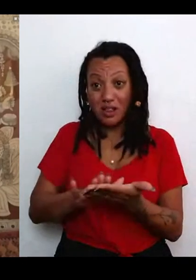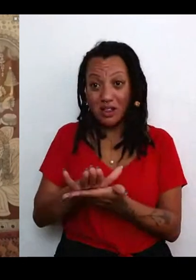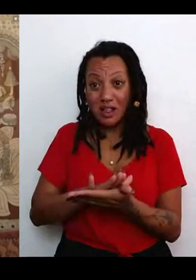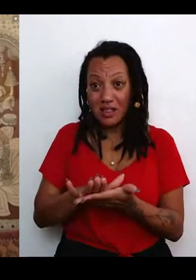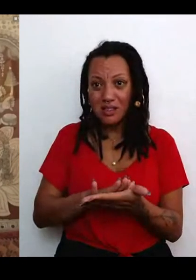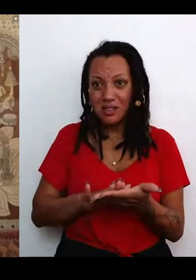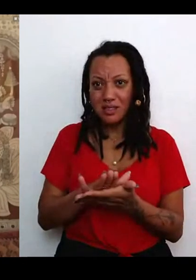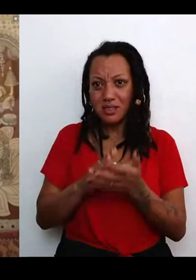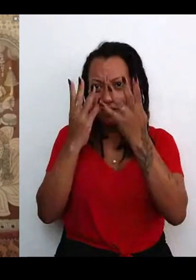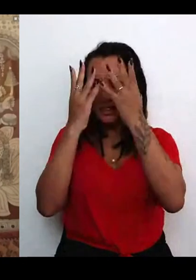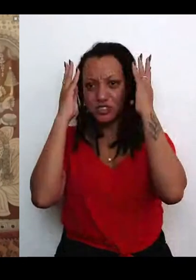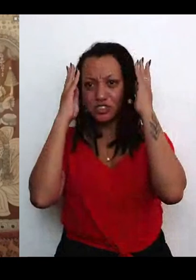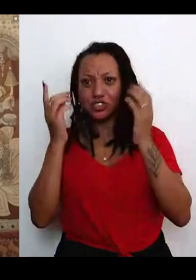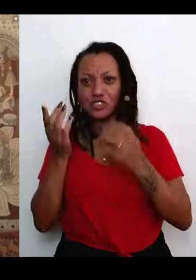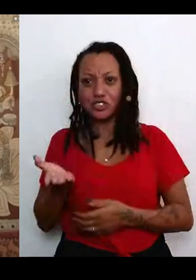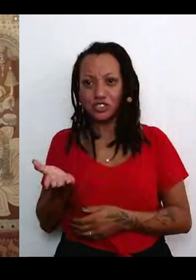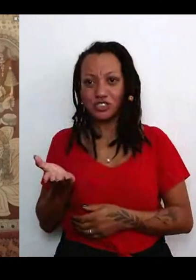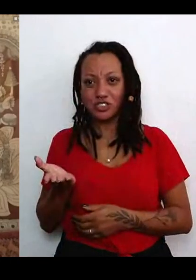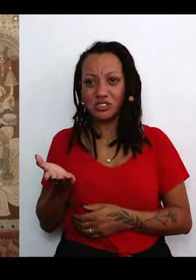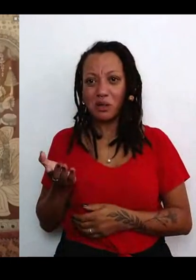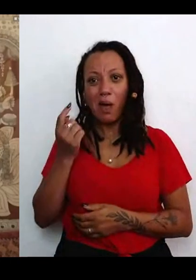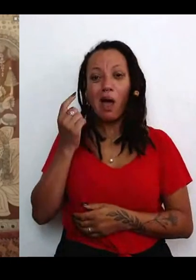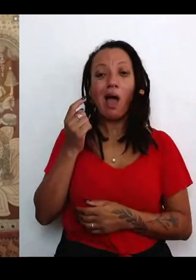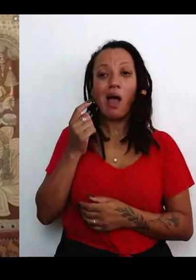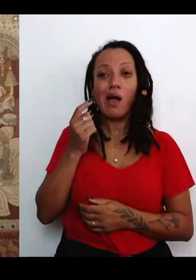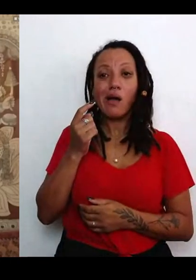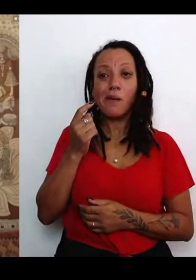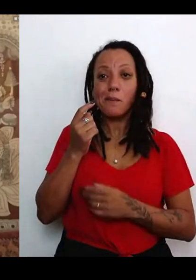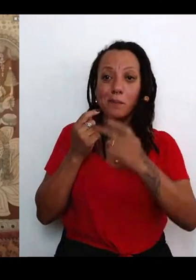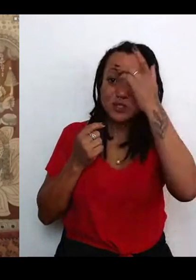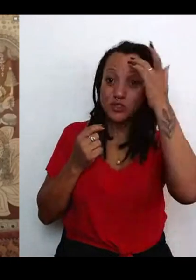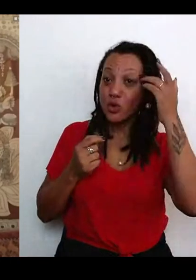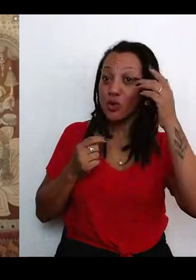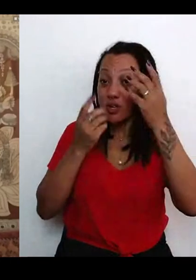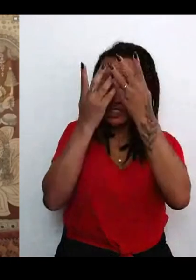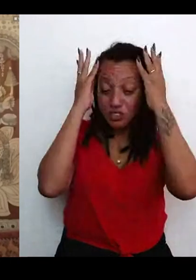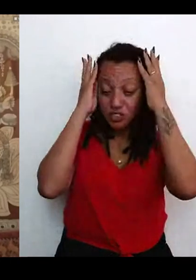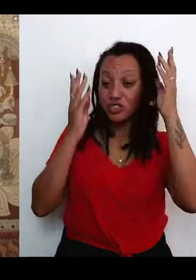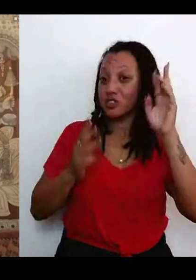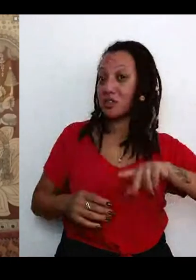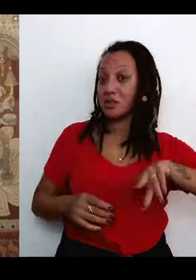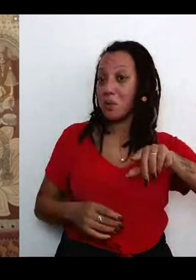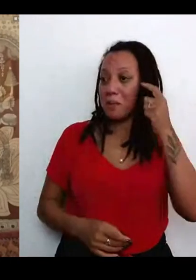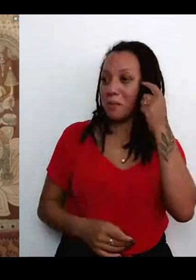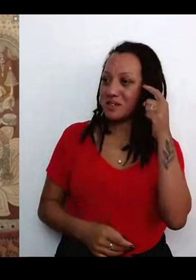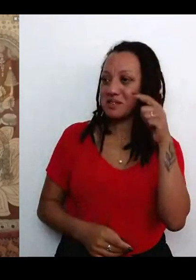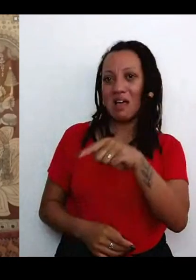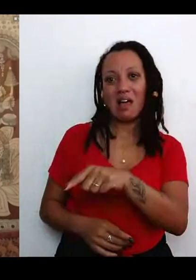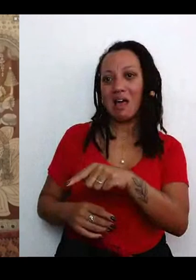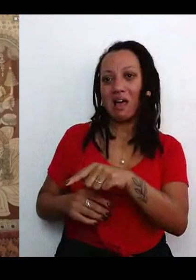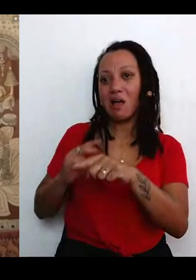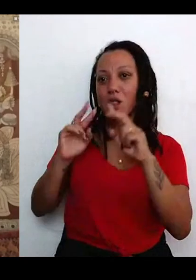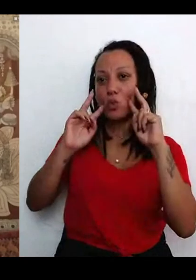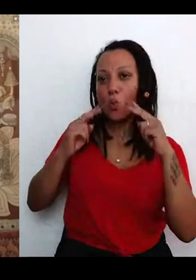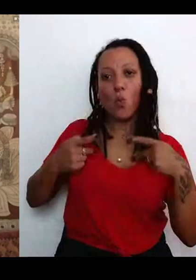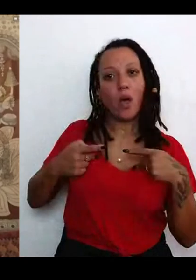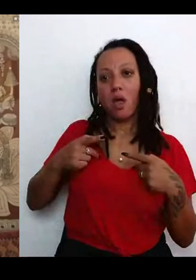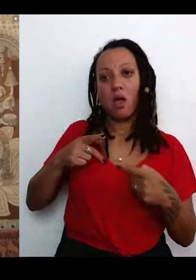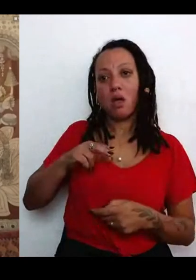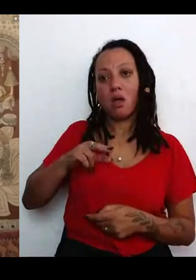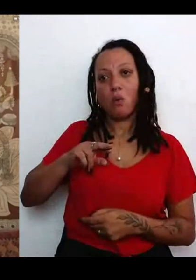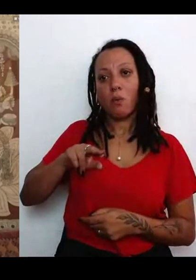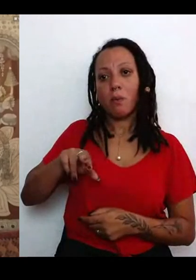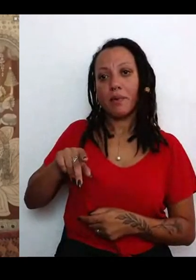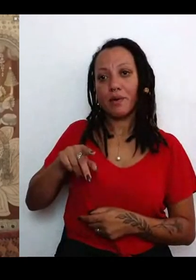the entire continent which used to be the biggest garden on the Earth it wasn't a woodland